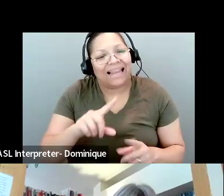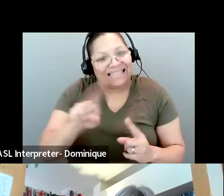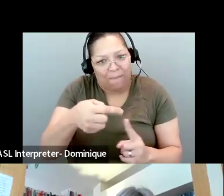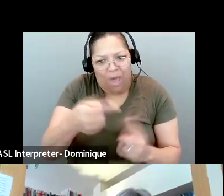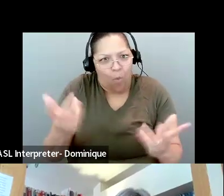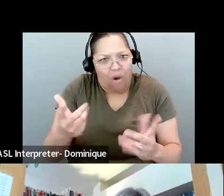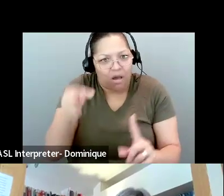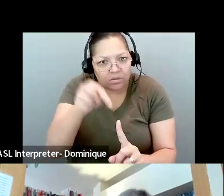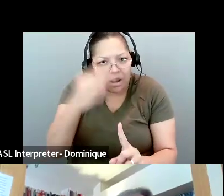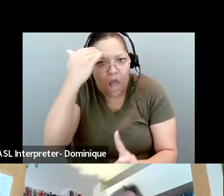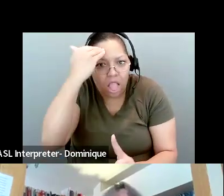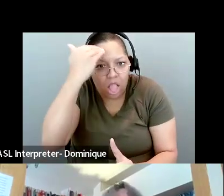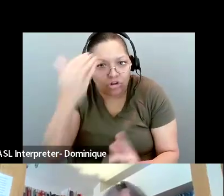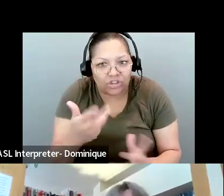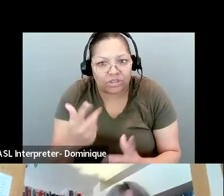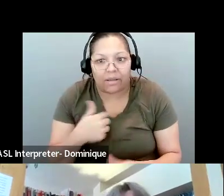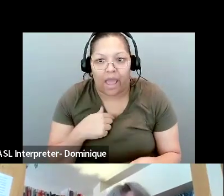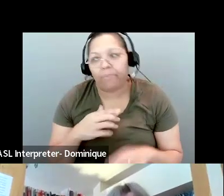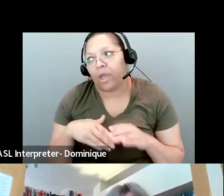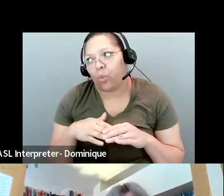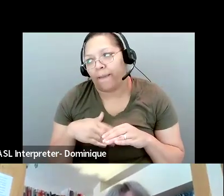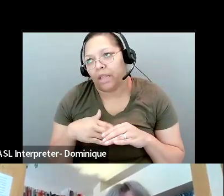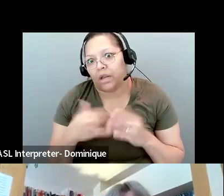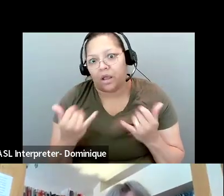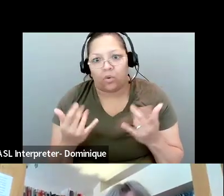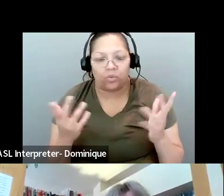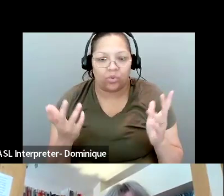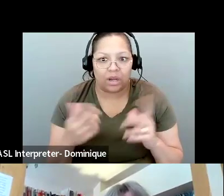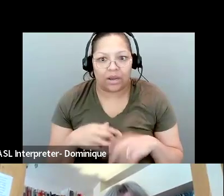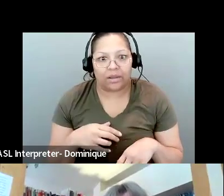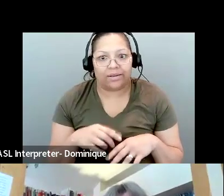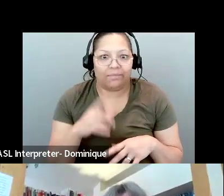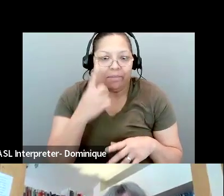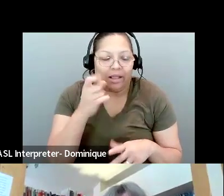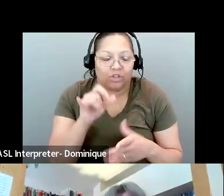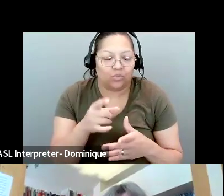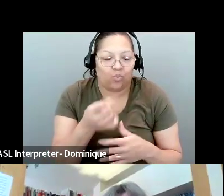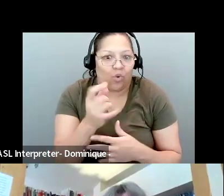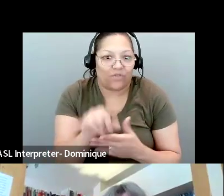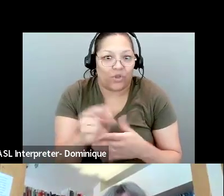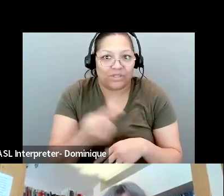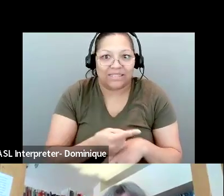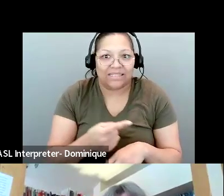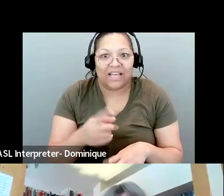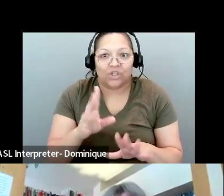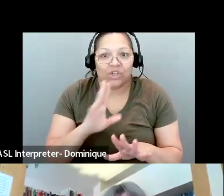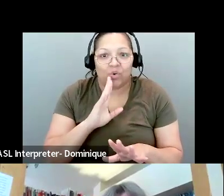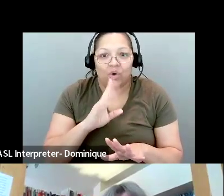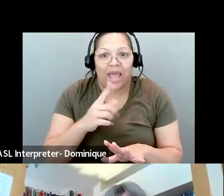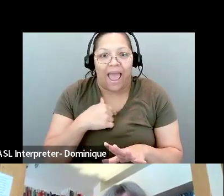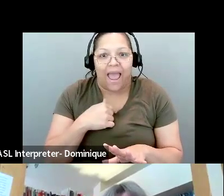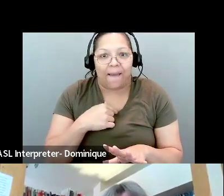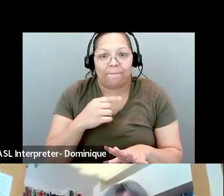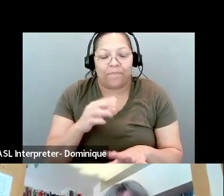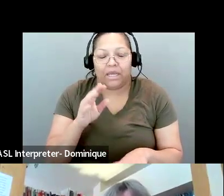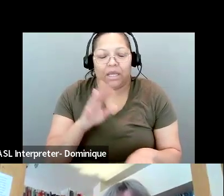And I'm just rambling because it's one of those days. We're moving offices, so I've been moving all